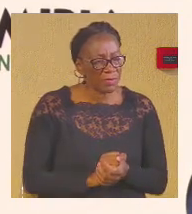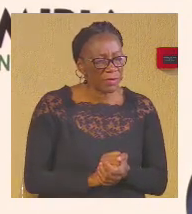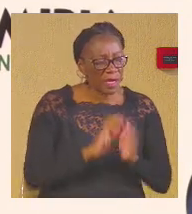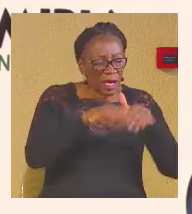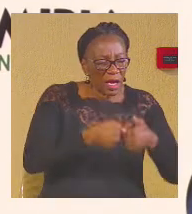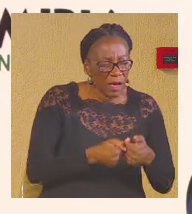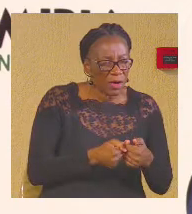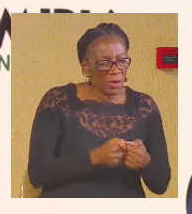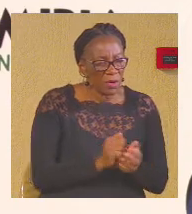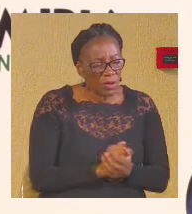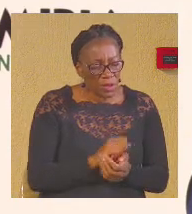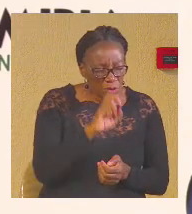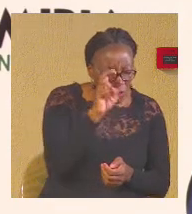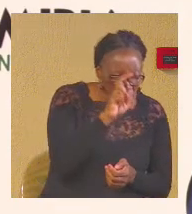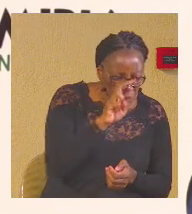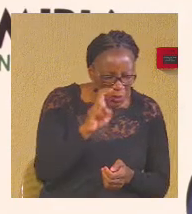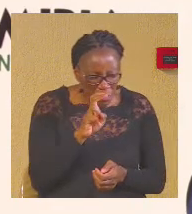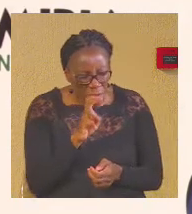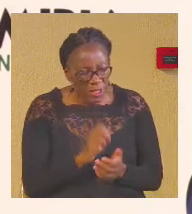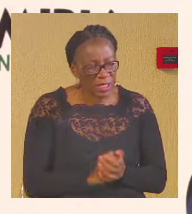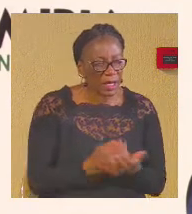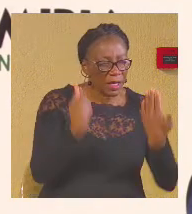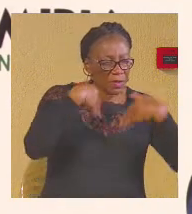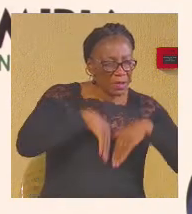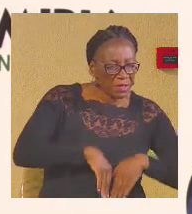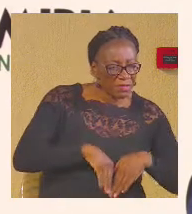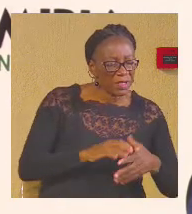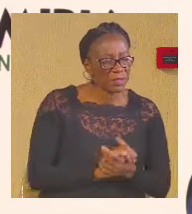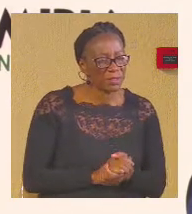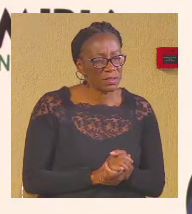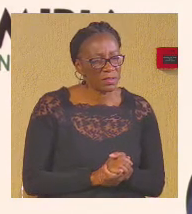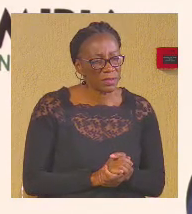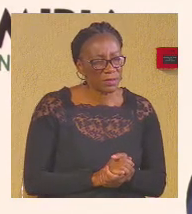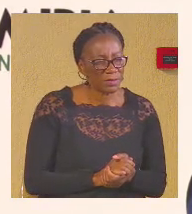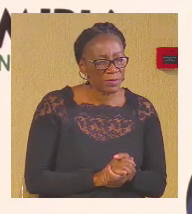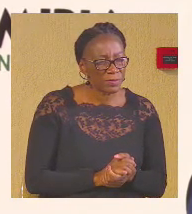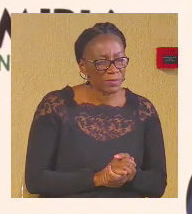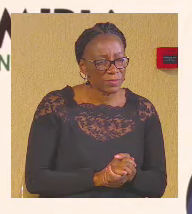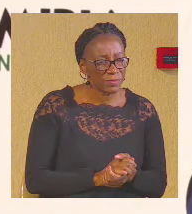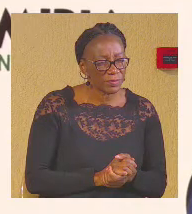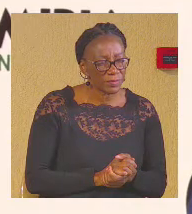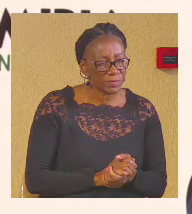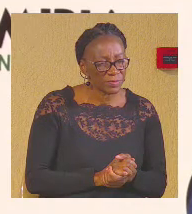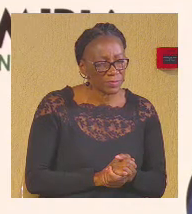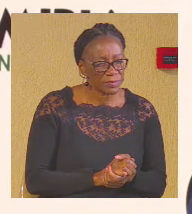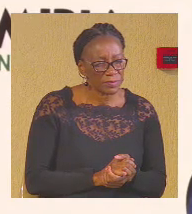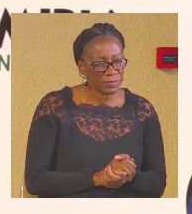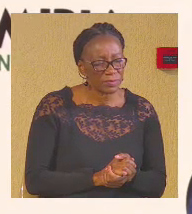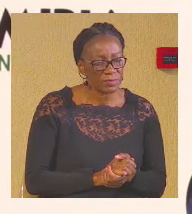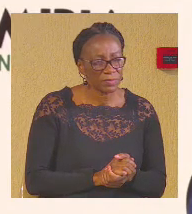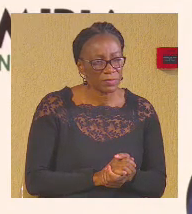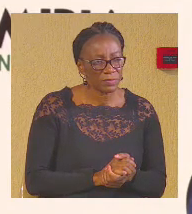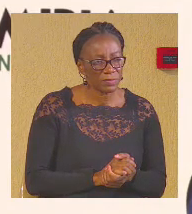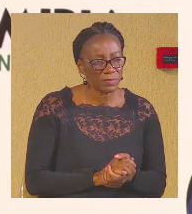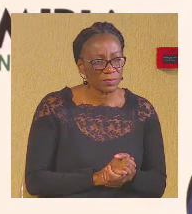and do active case search, and all these issues. Because we are saying that in order to get